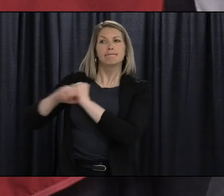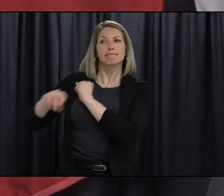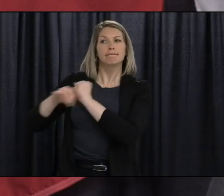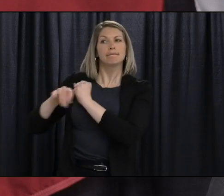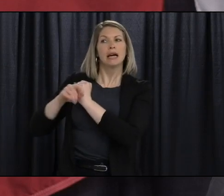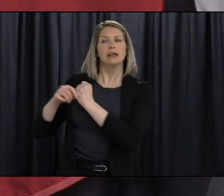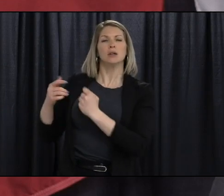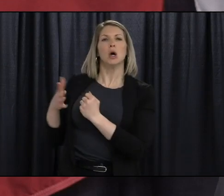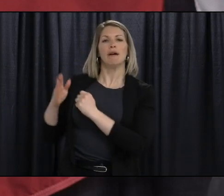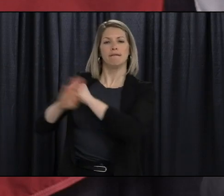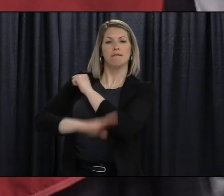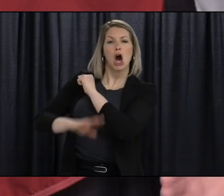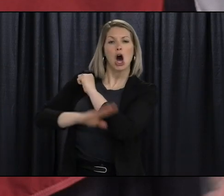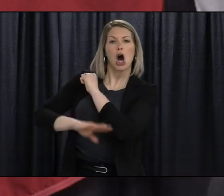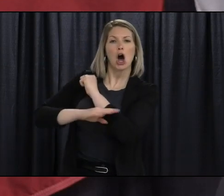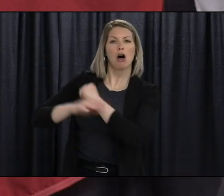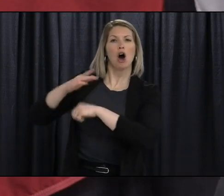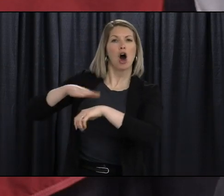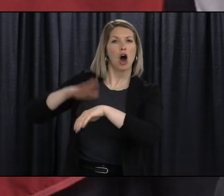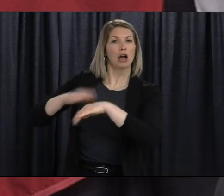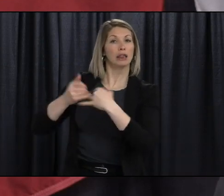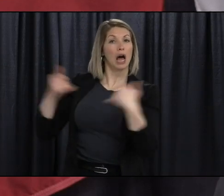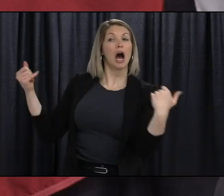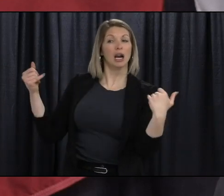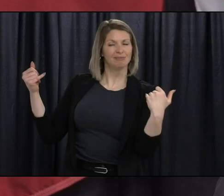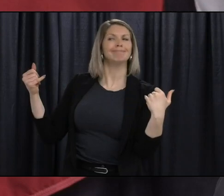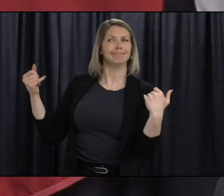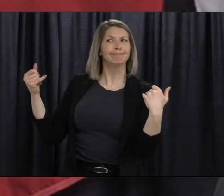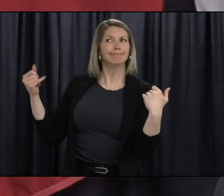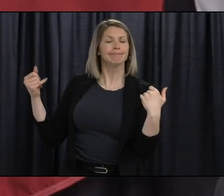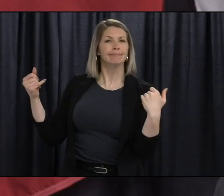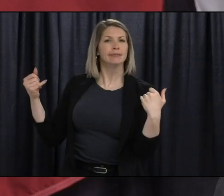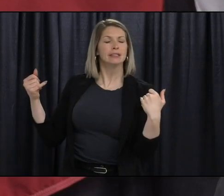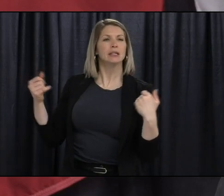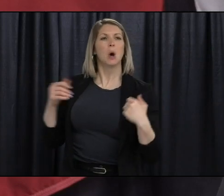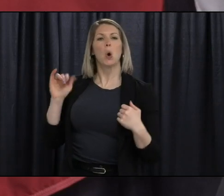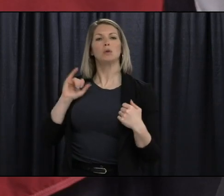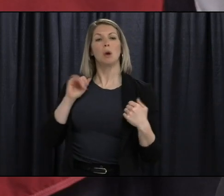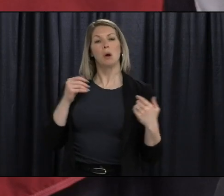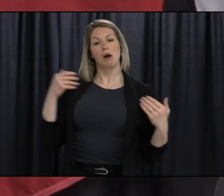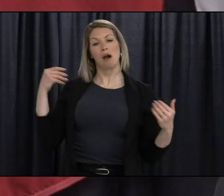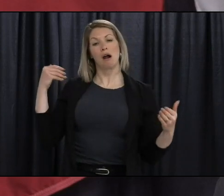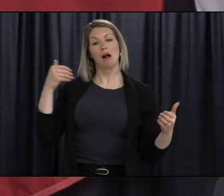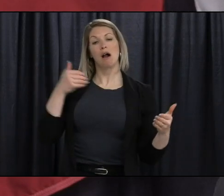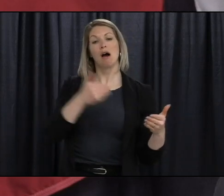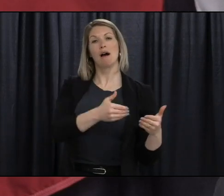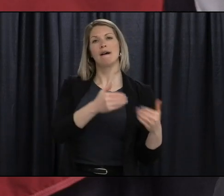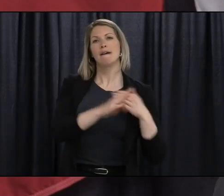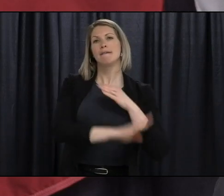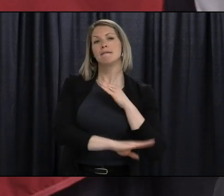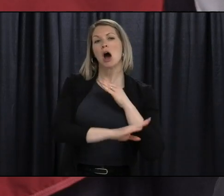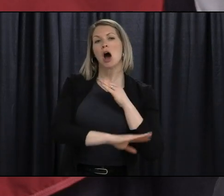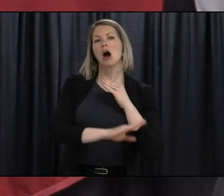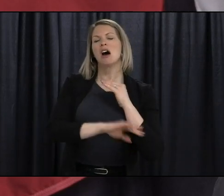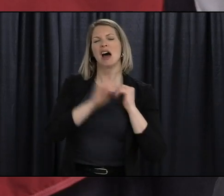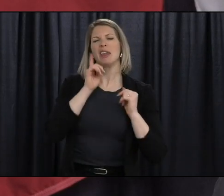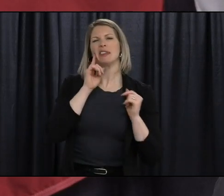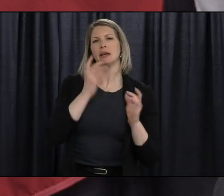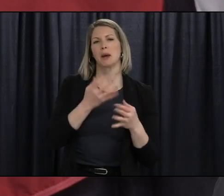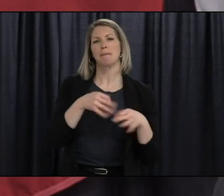think we can see where this is going, and with the unknown of what September would look like in the K-12 system, is important we get those plans in